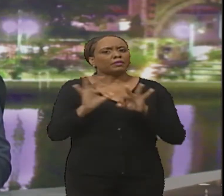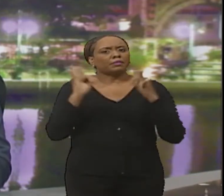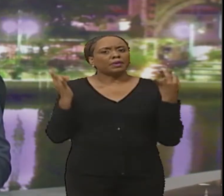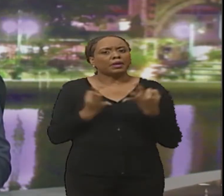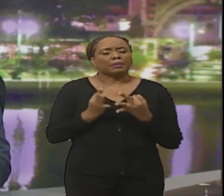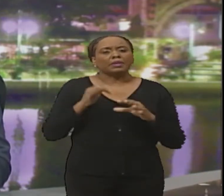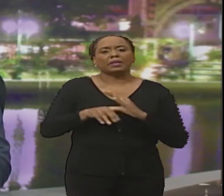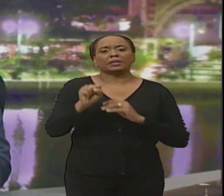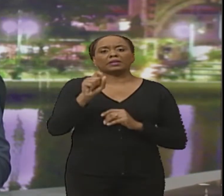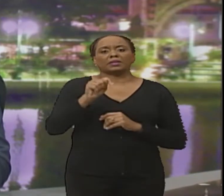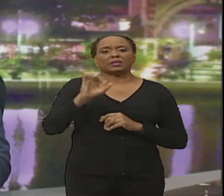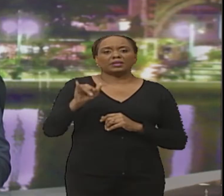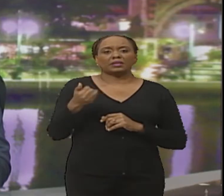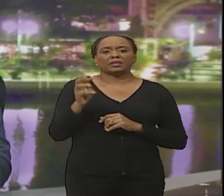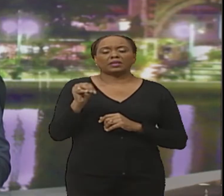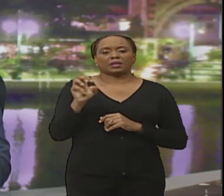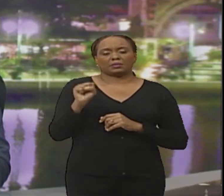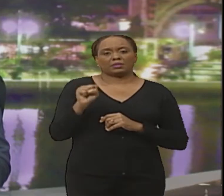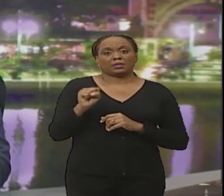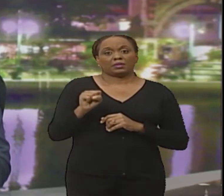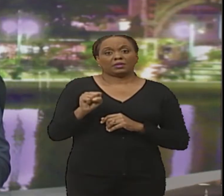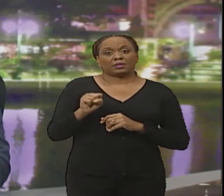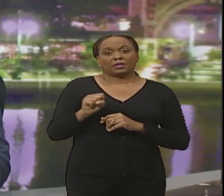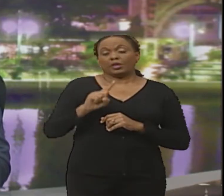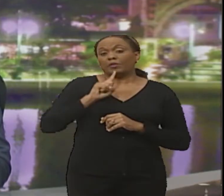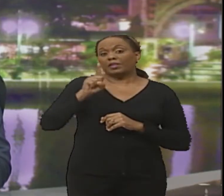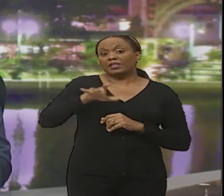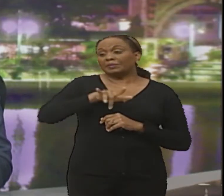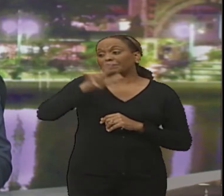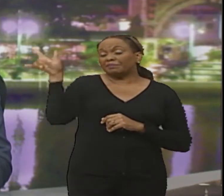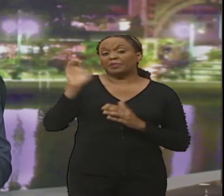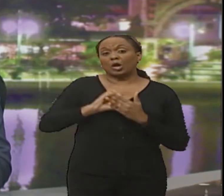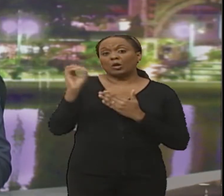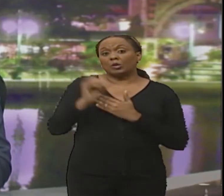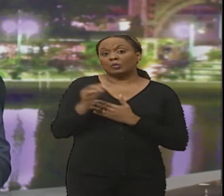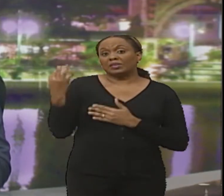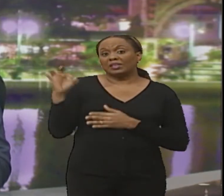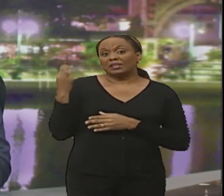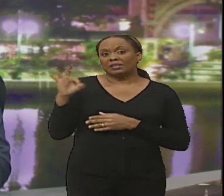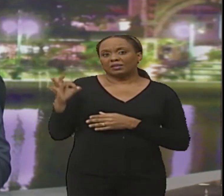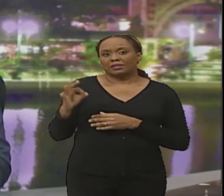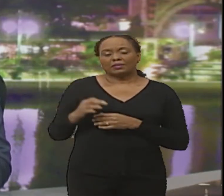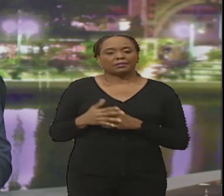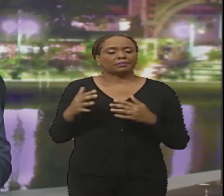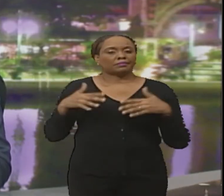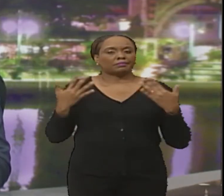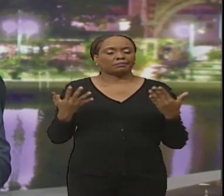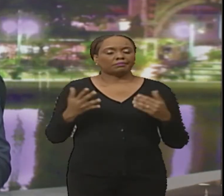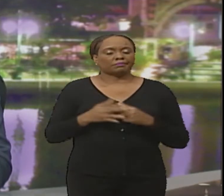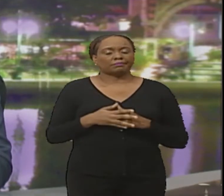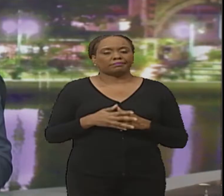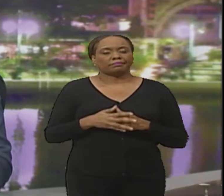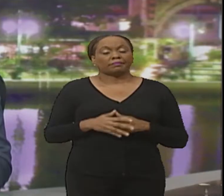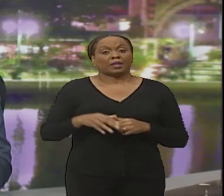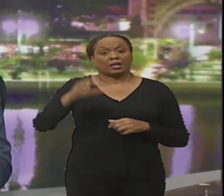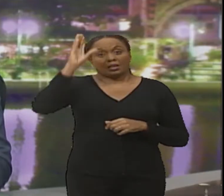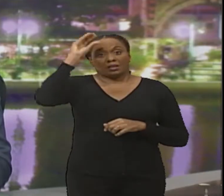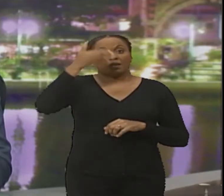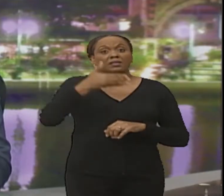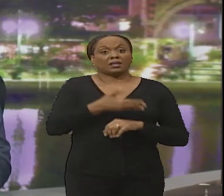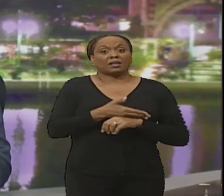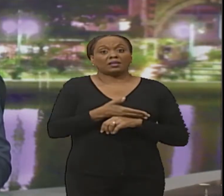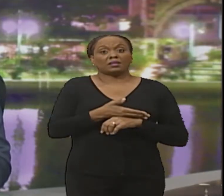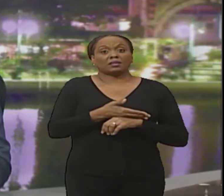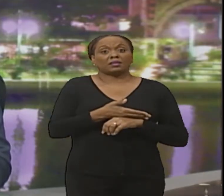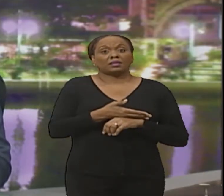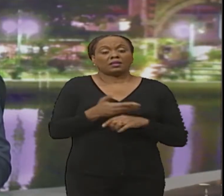James and was scheduled to leave the island on October 19th. Mr. Dawson's son, Keith Odell, who lives here but last saw his